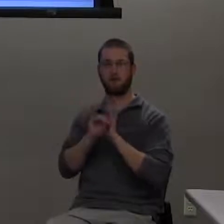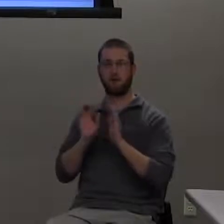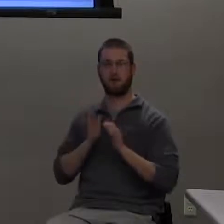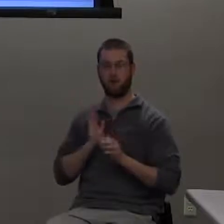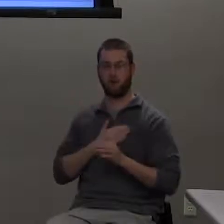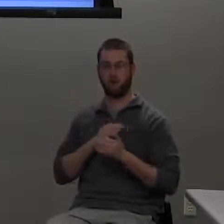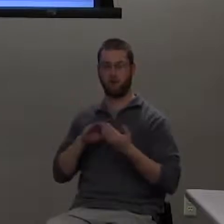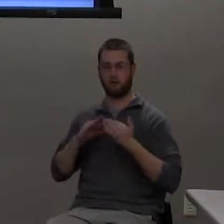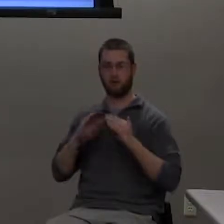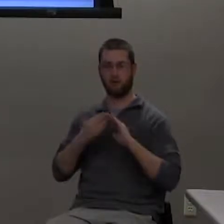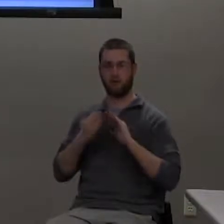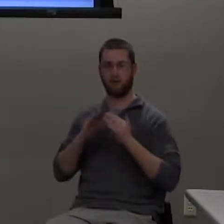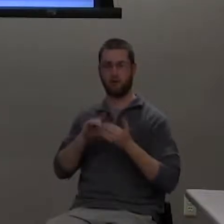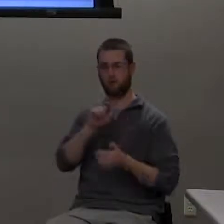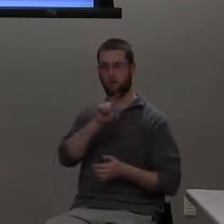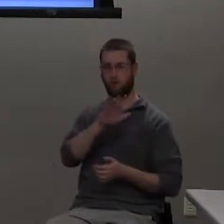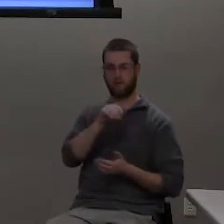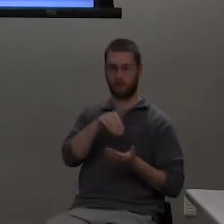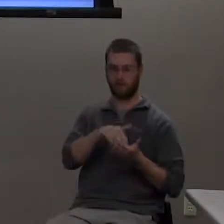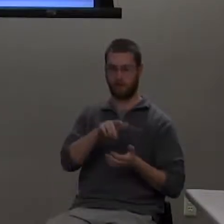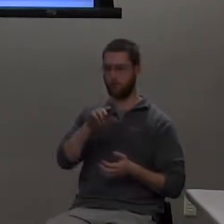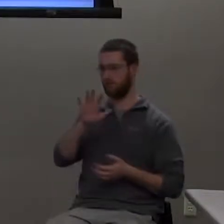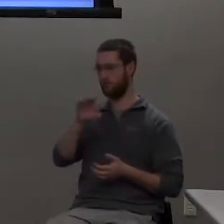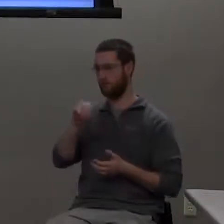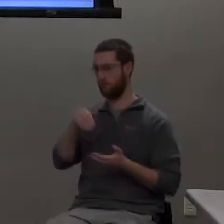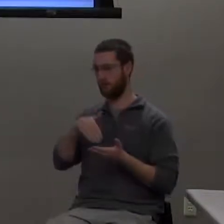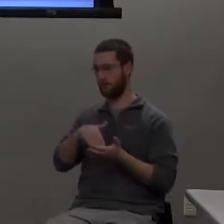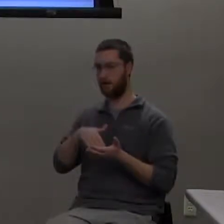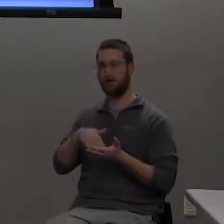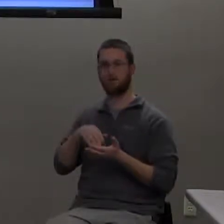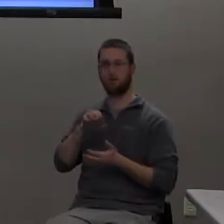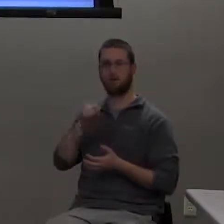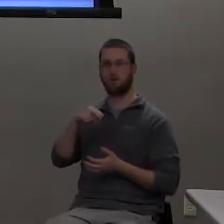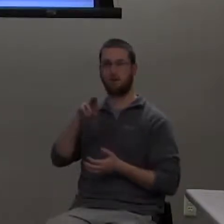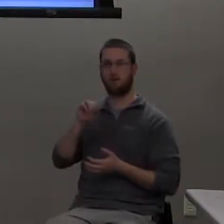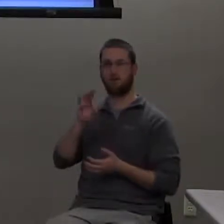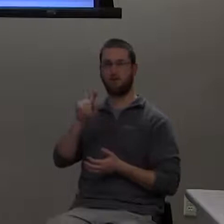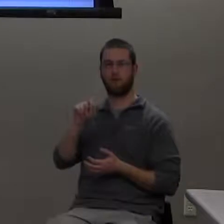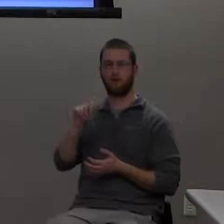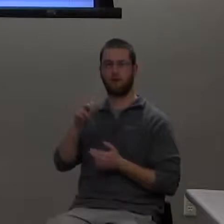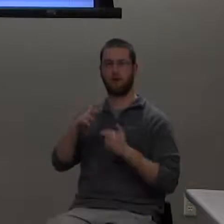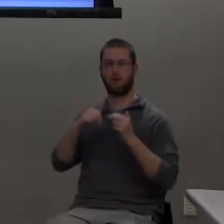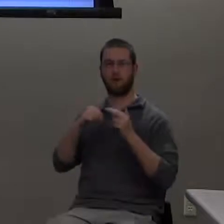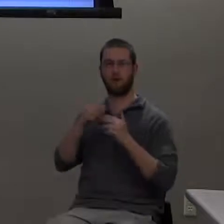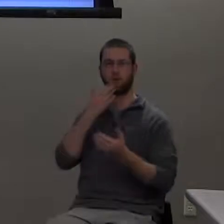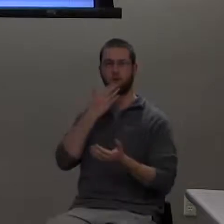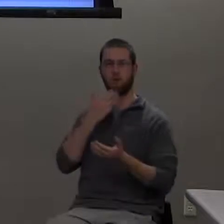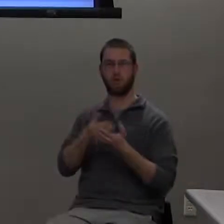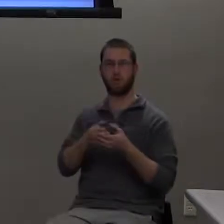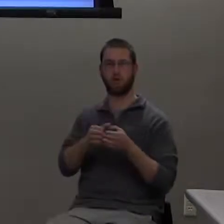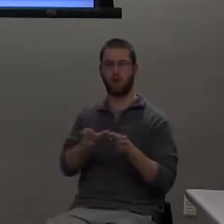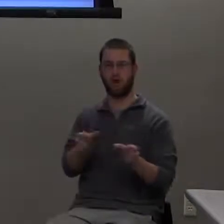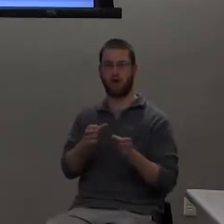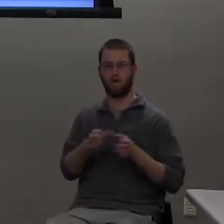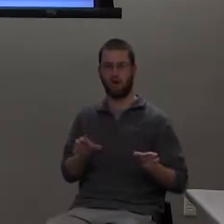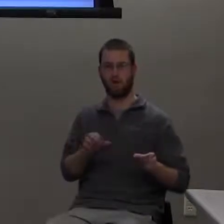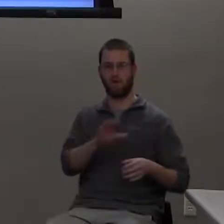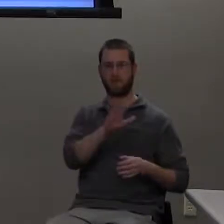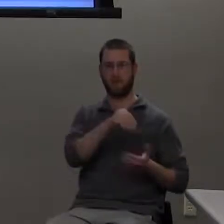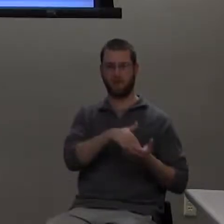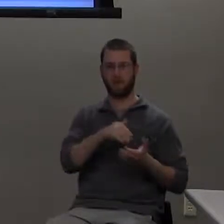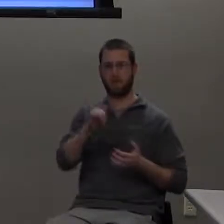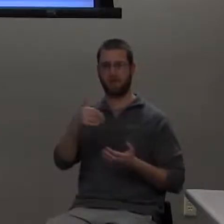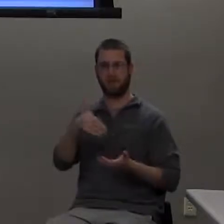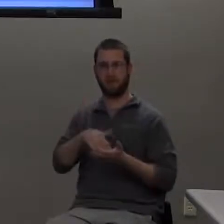opinion, a 25,000 to 50,000 square foot building as your first one out of the ground is probably your best bet, subdividable into 5 or 10,000 foot